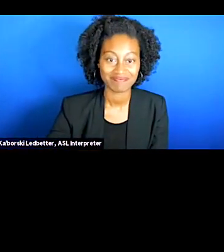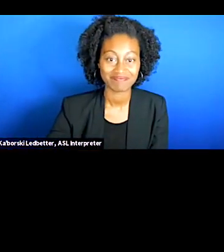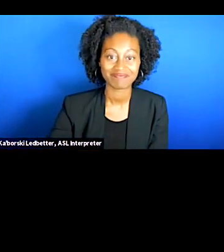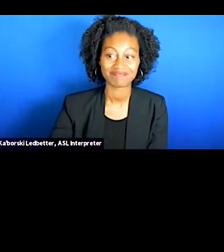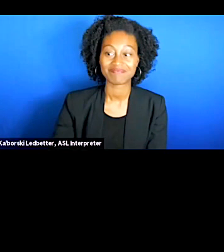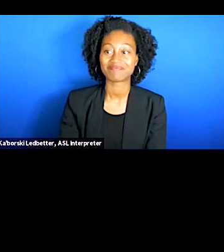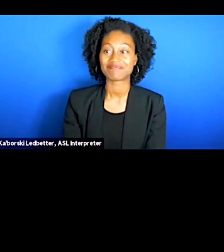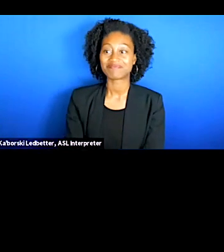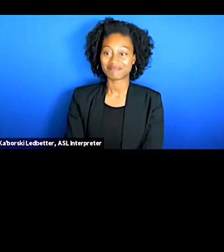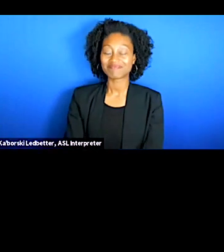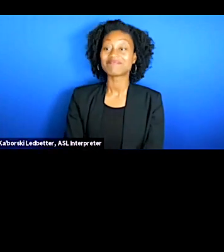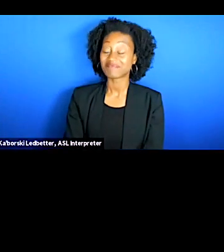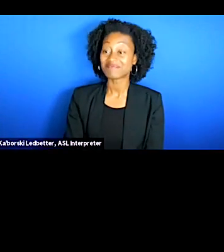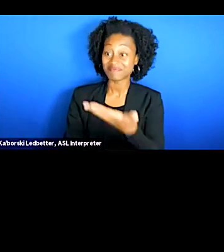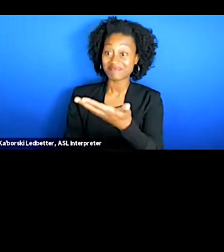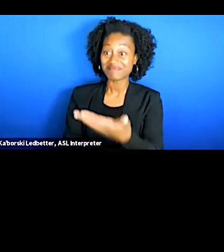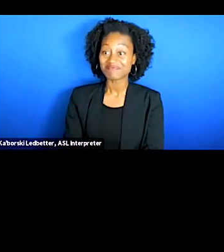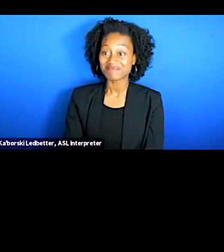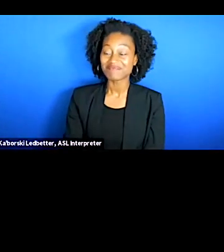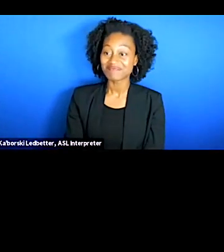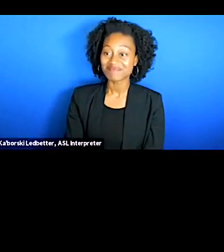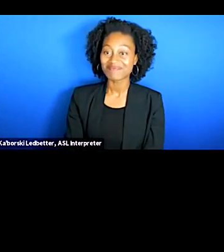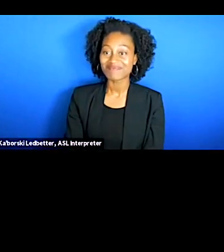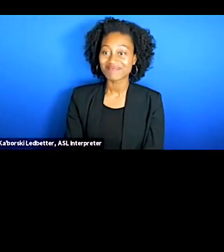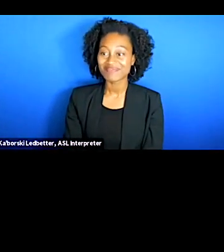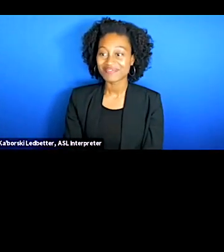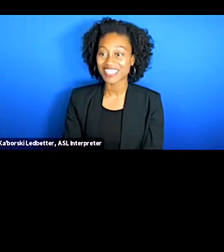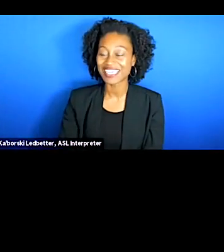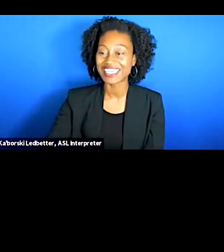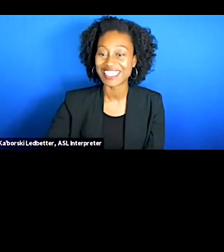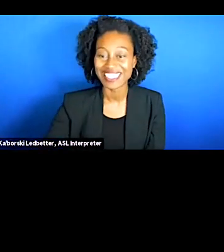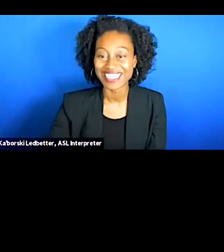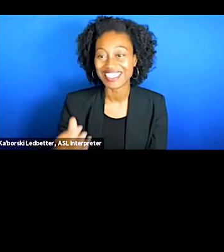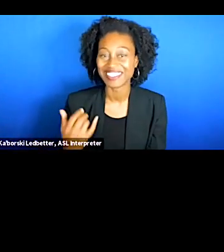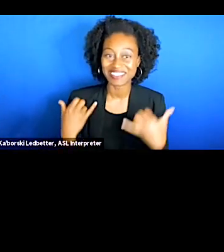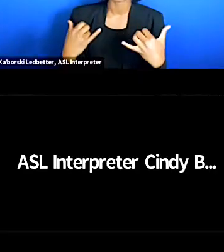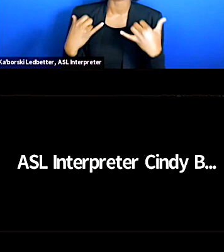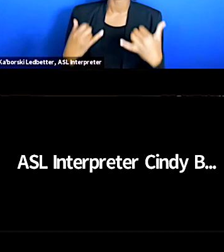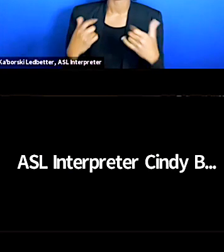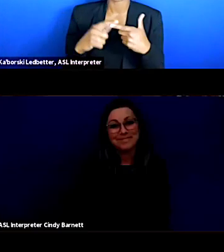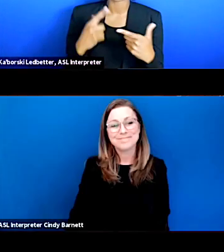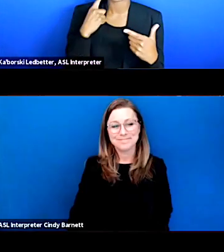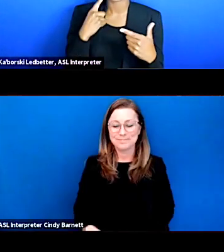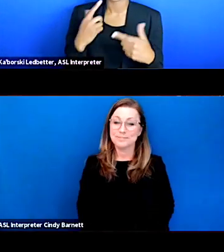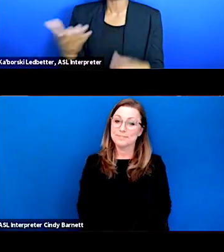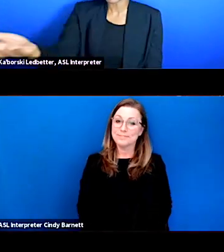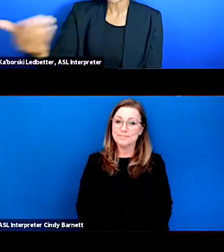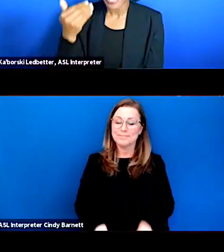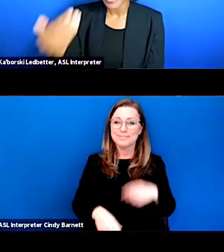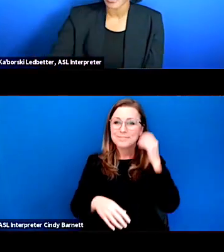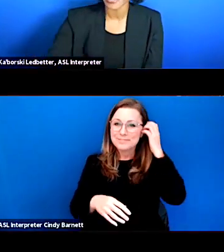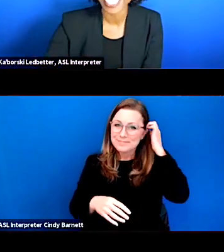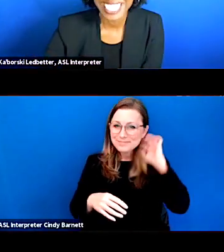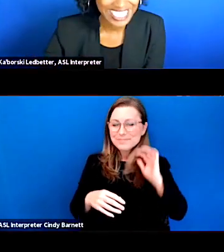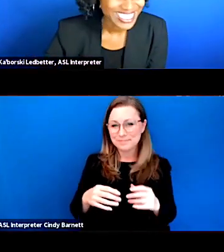Currently, we are completing another qualitative metasynthesis on women of color in computing and technology. The National